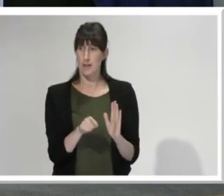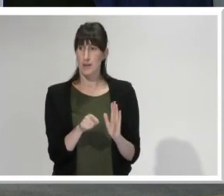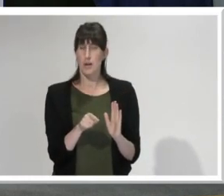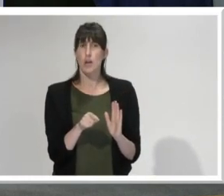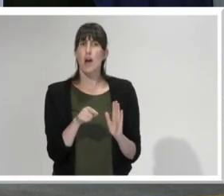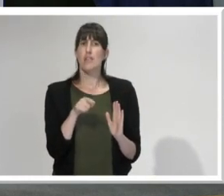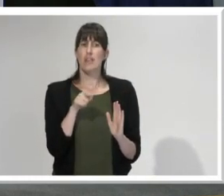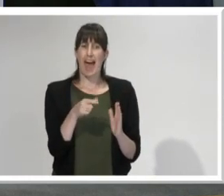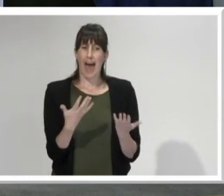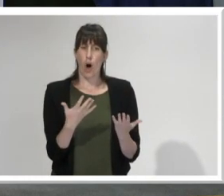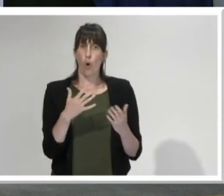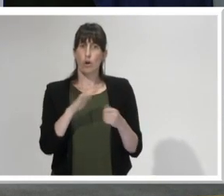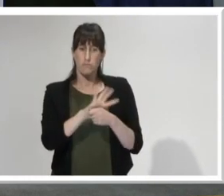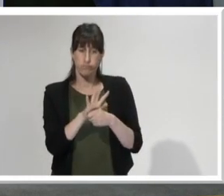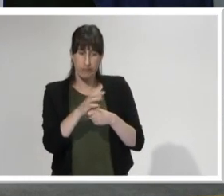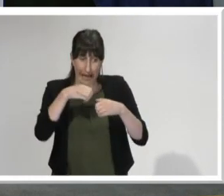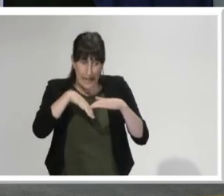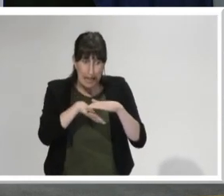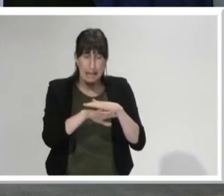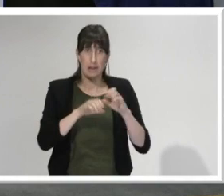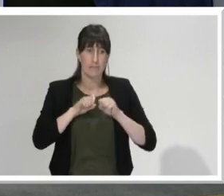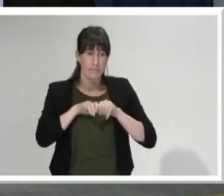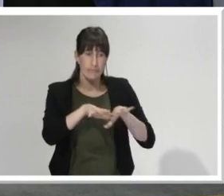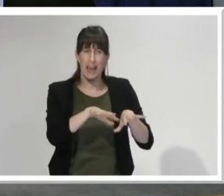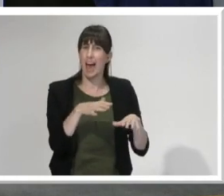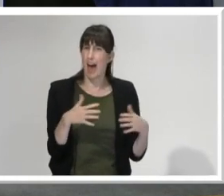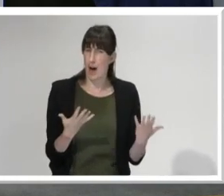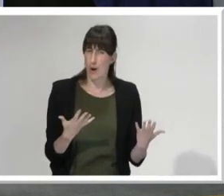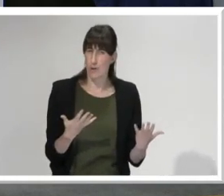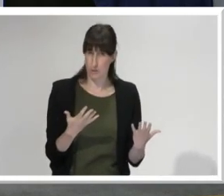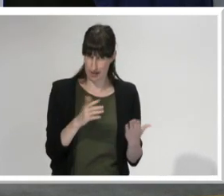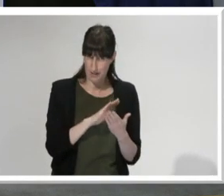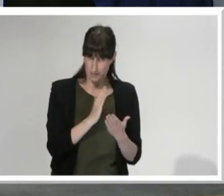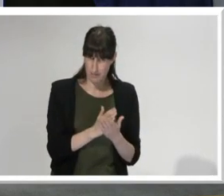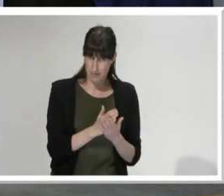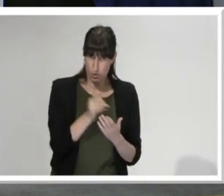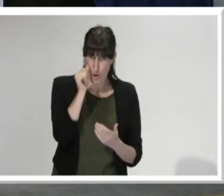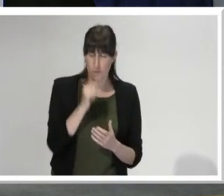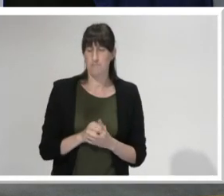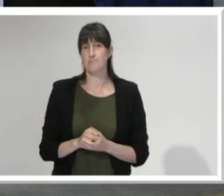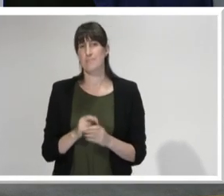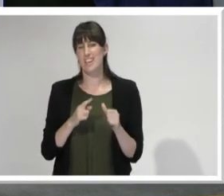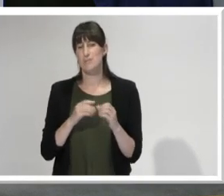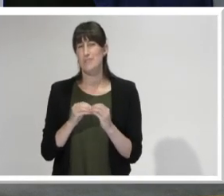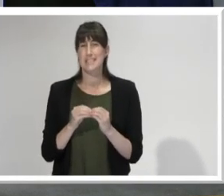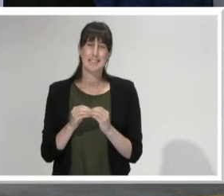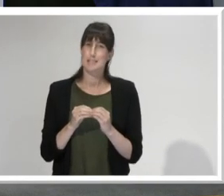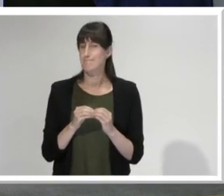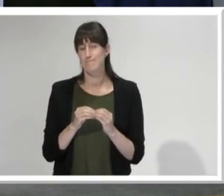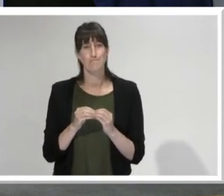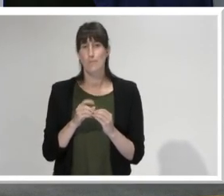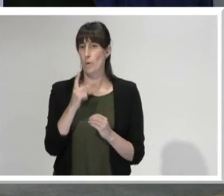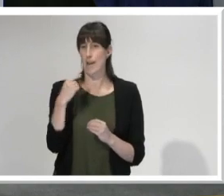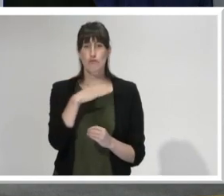got it from? It's not 100% clear, and so this is the case in